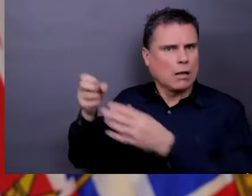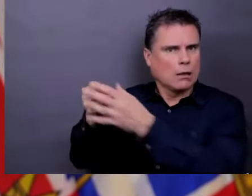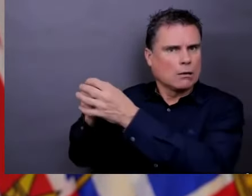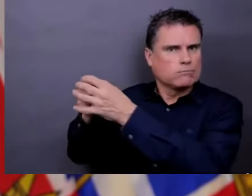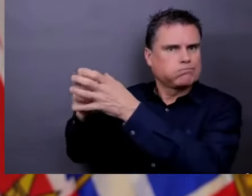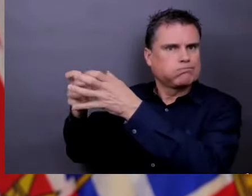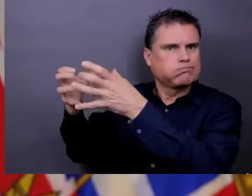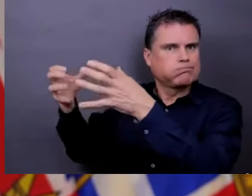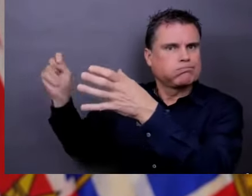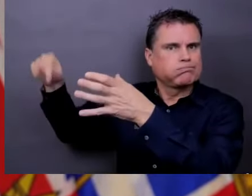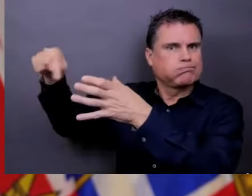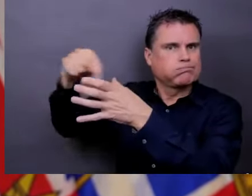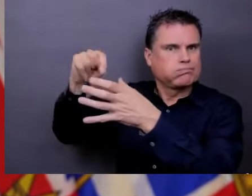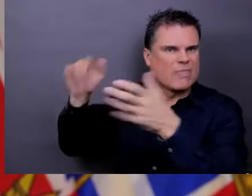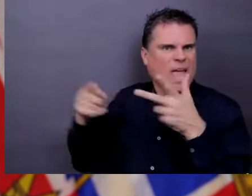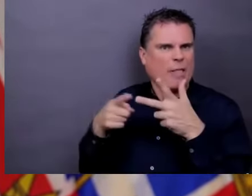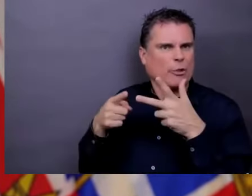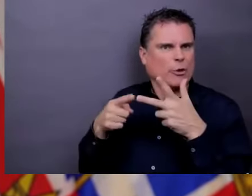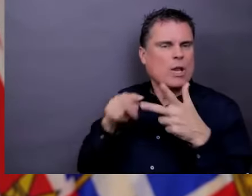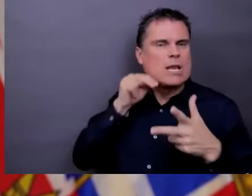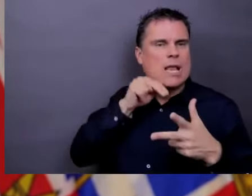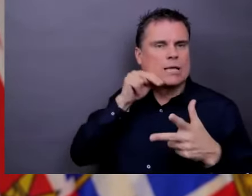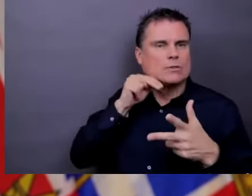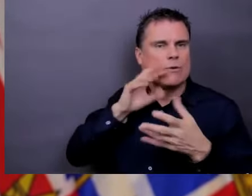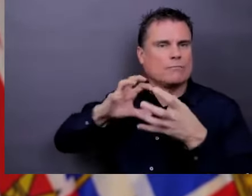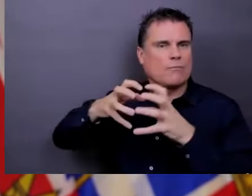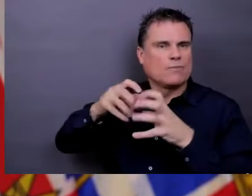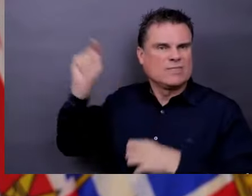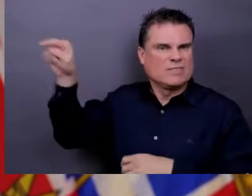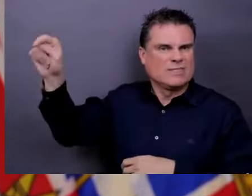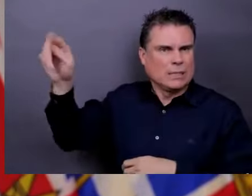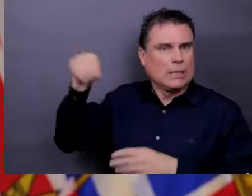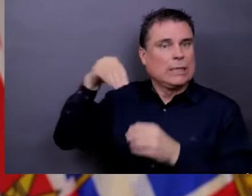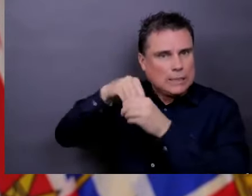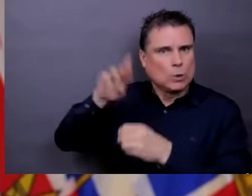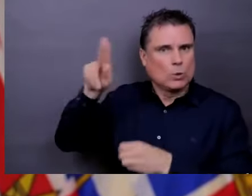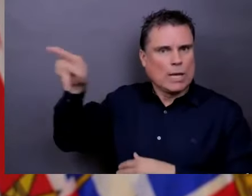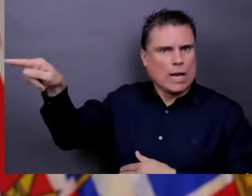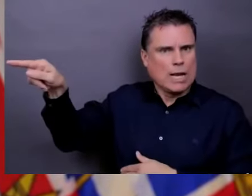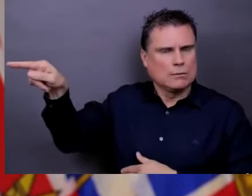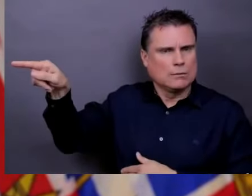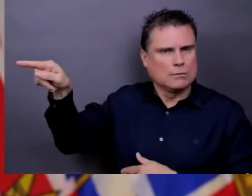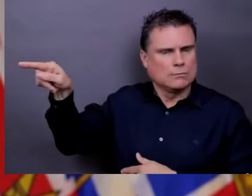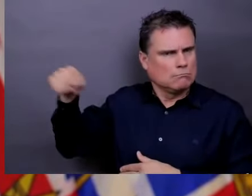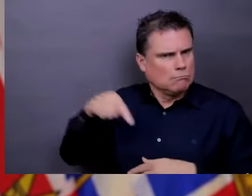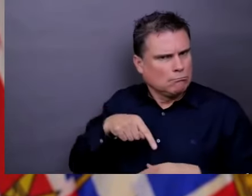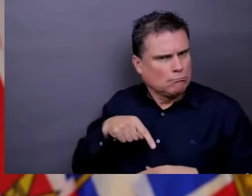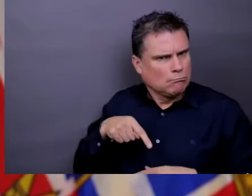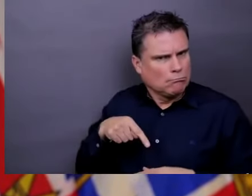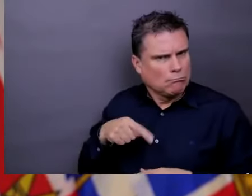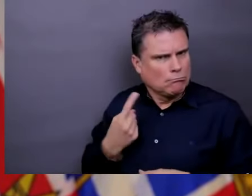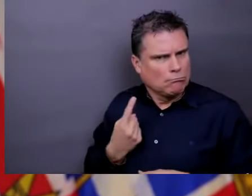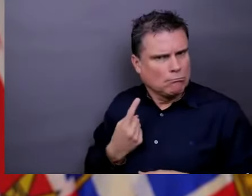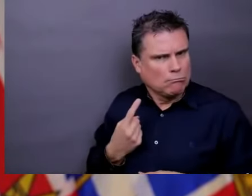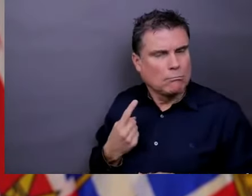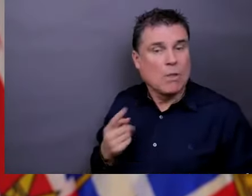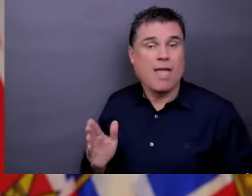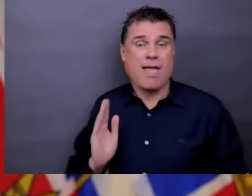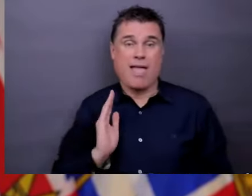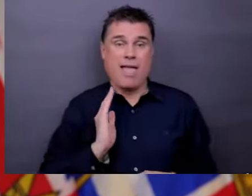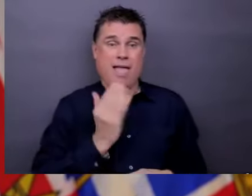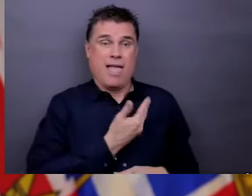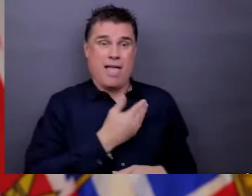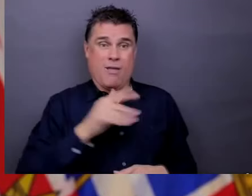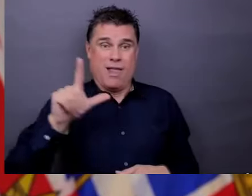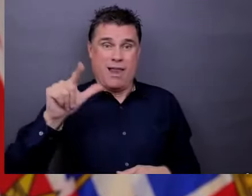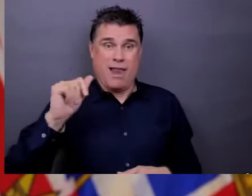that the lab folk look at is there something about the mutation that gives that strain